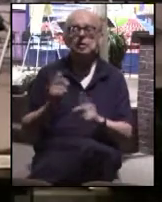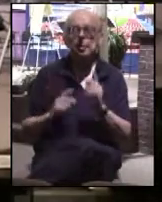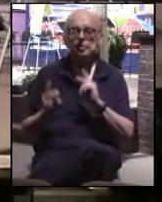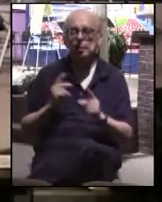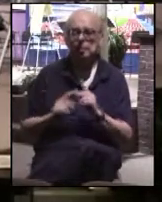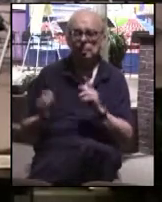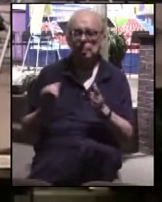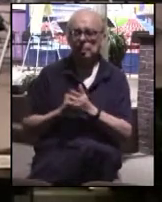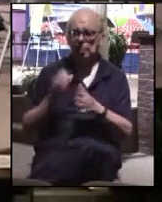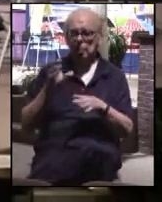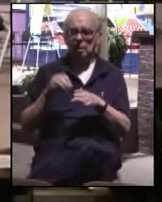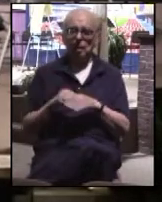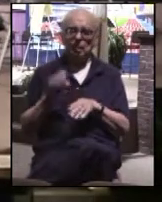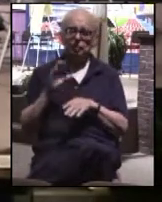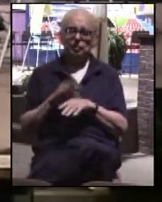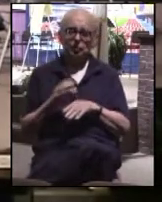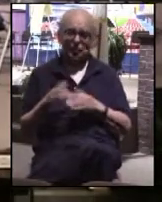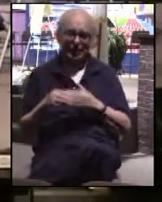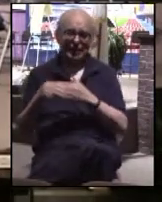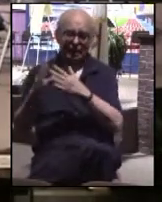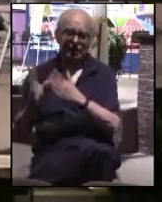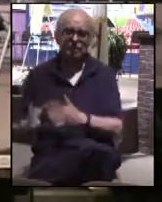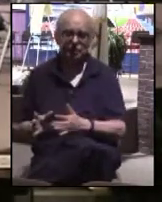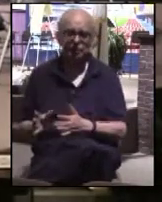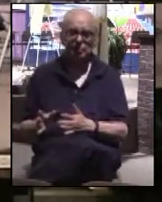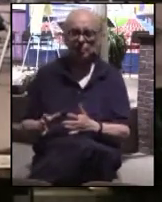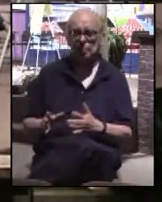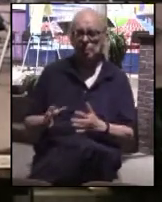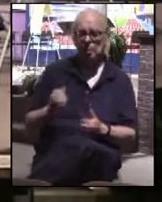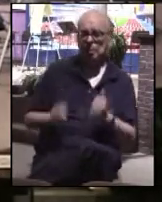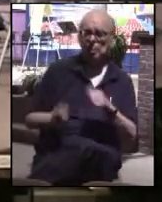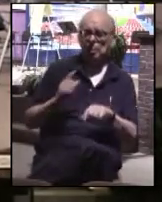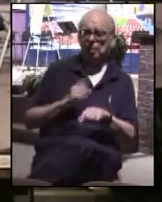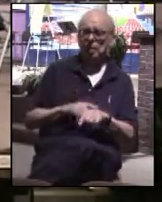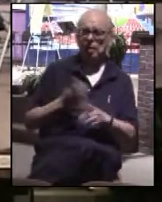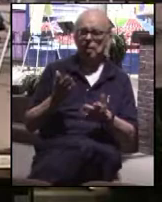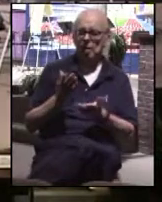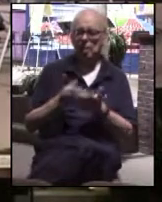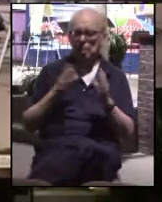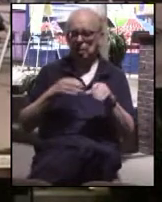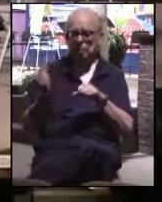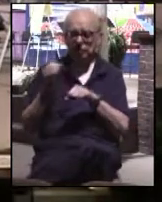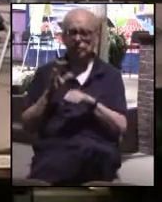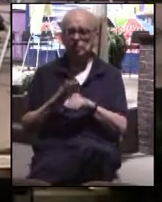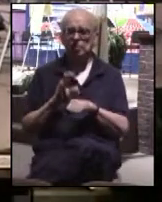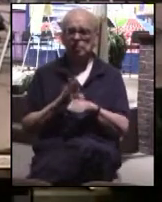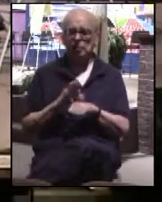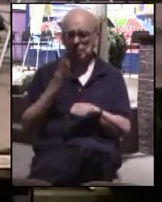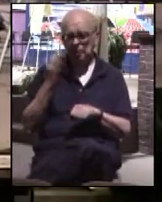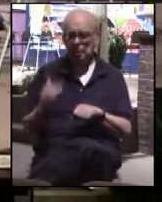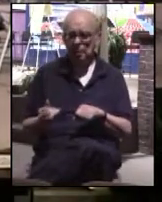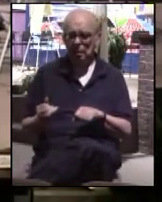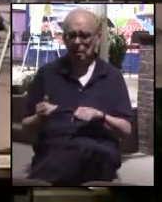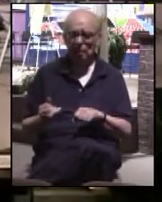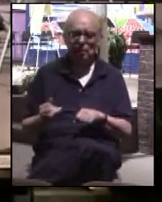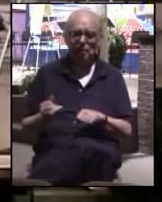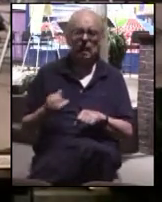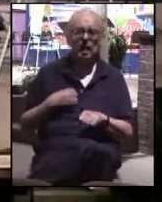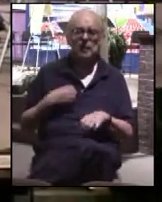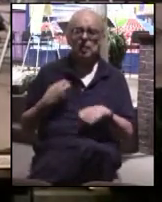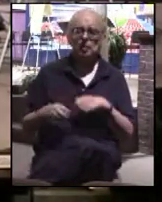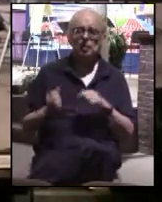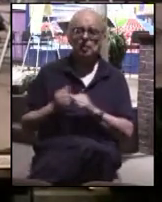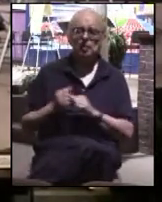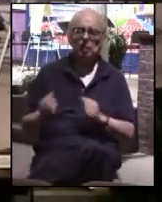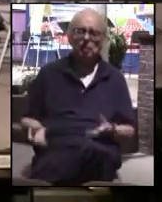that includes church leadership most of the time when someone leaves the church is because a minor issue has grown into